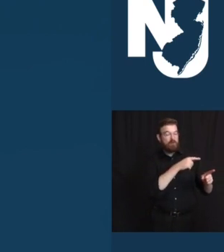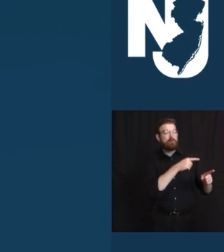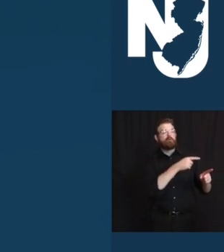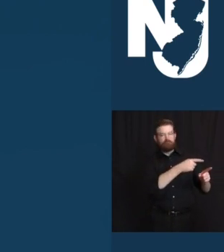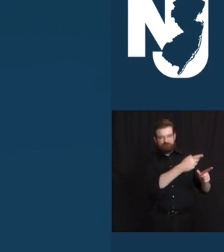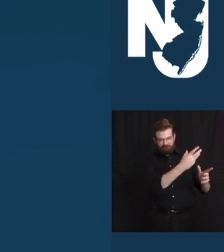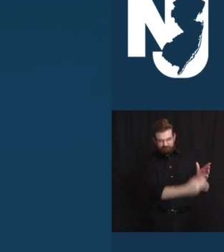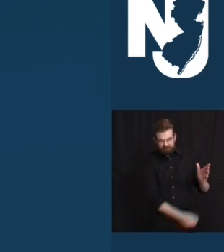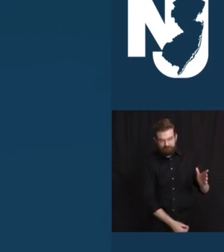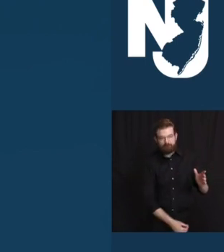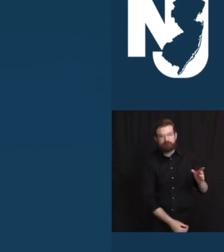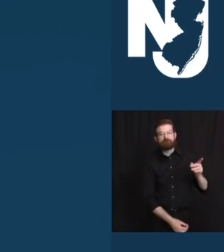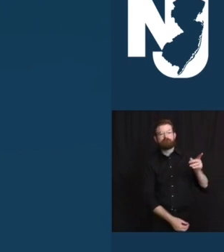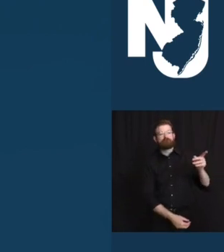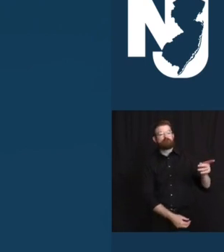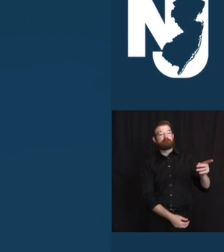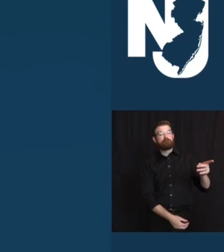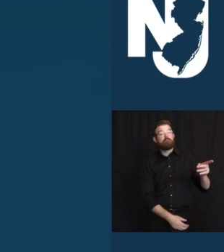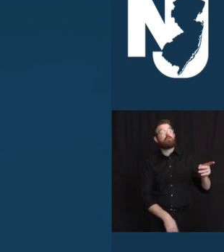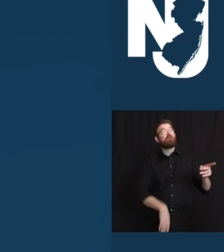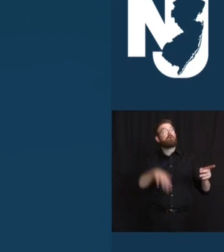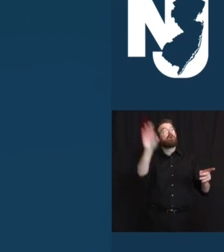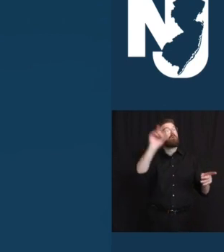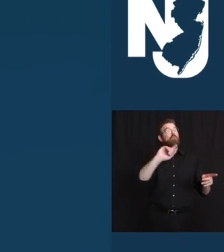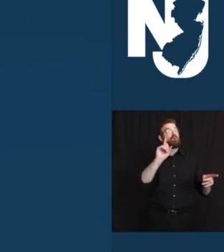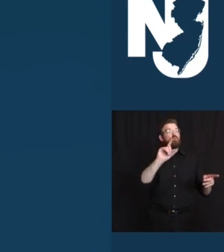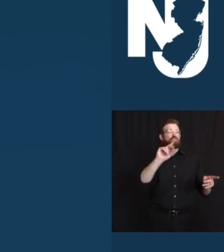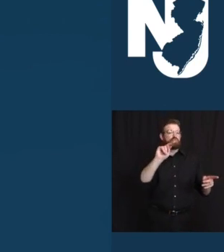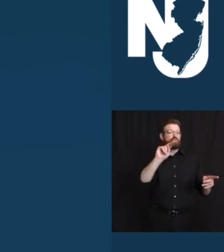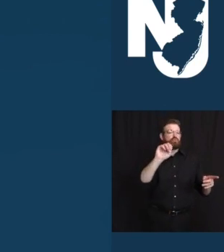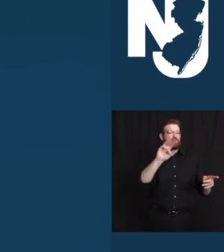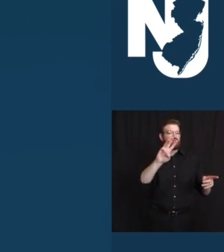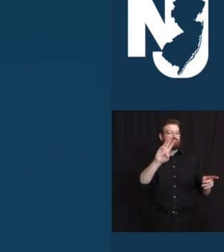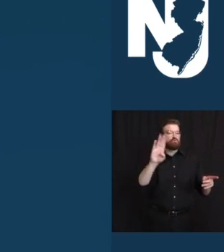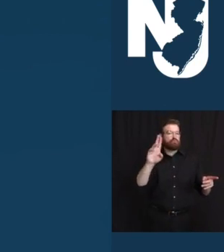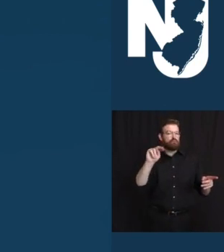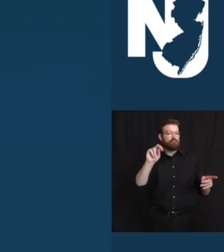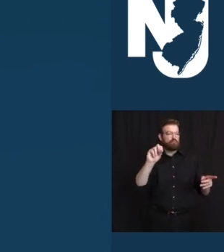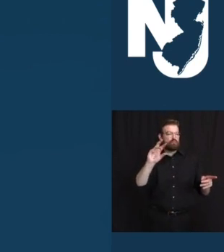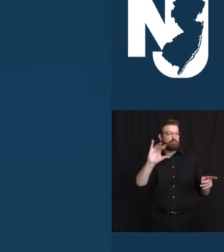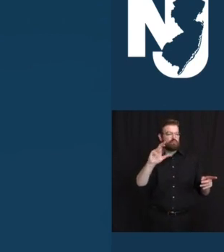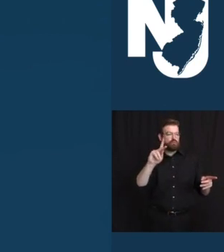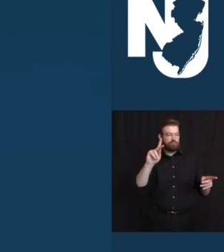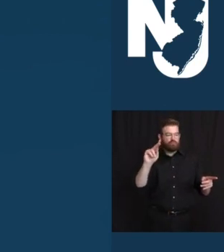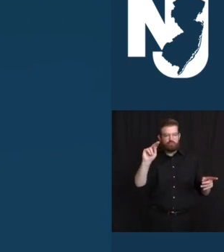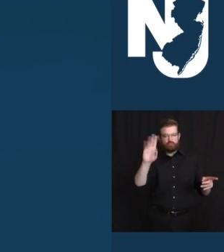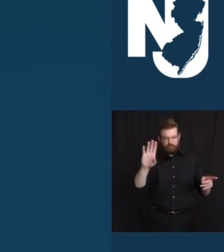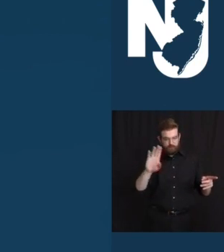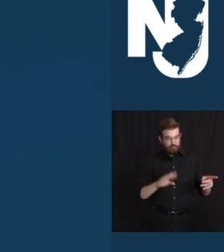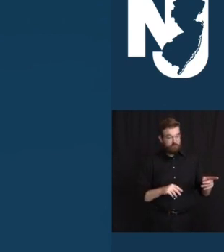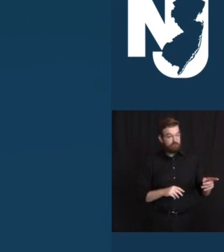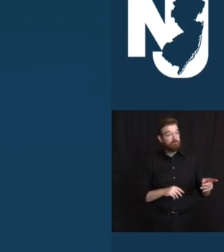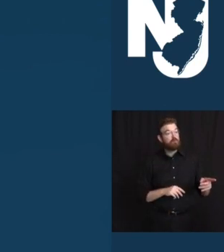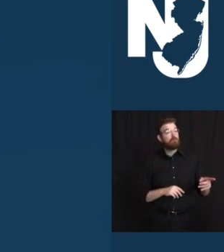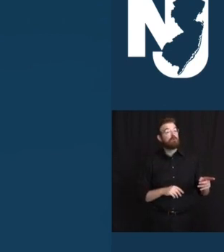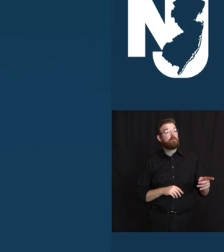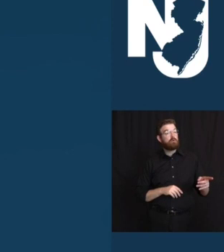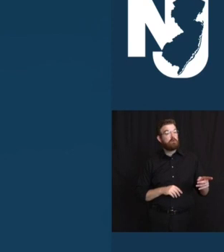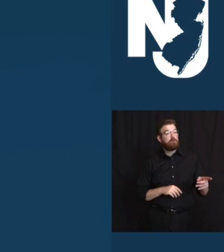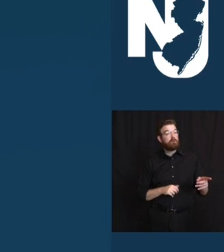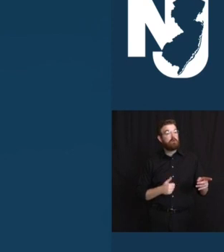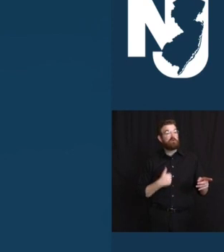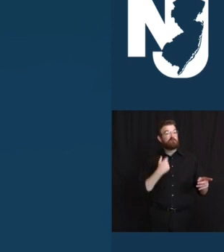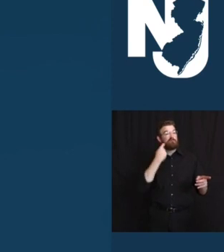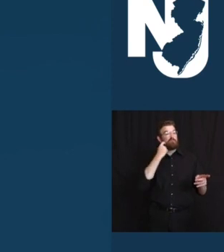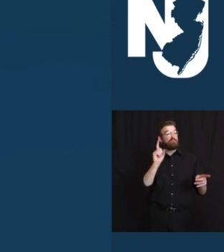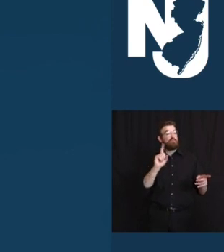in New Brunswick and lived for many years in North Brunswick, and most recently was a resident of Robbinsville.